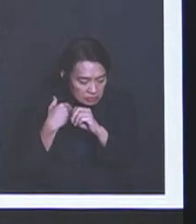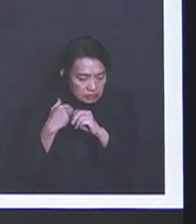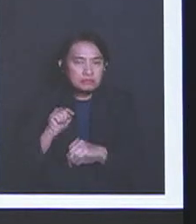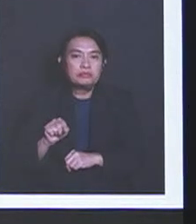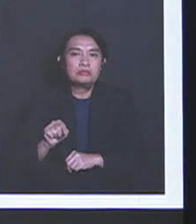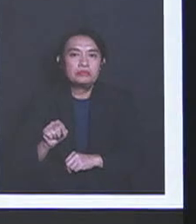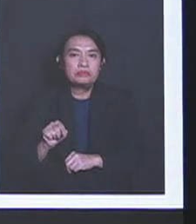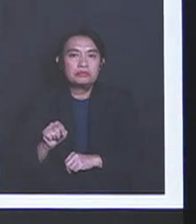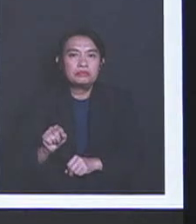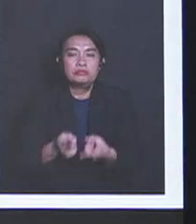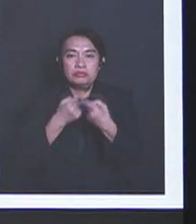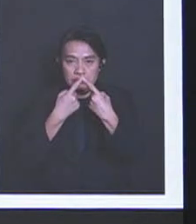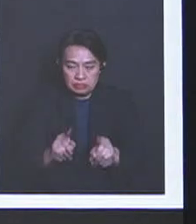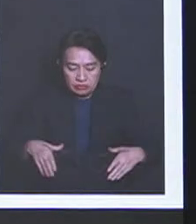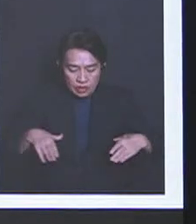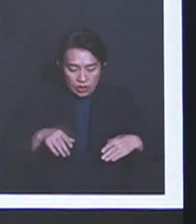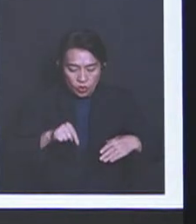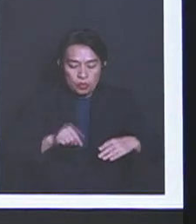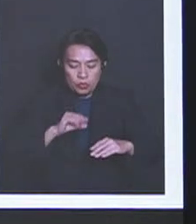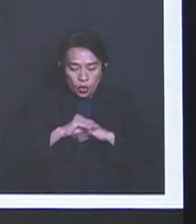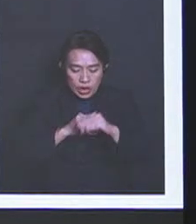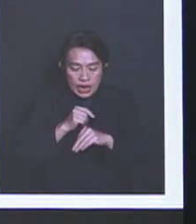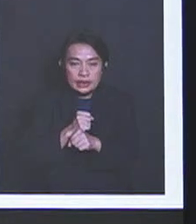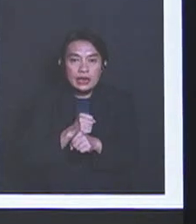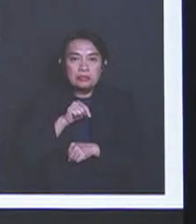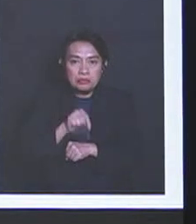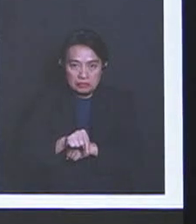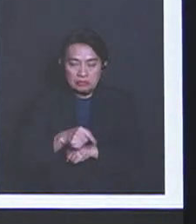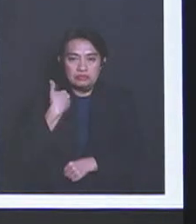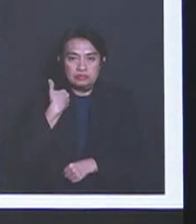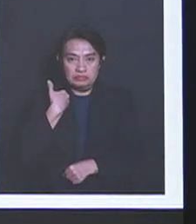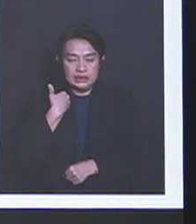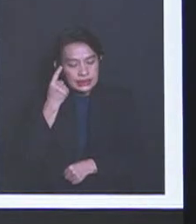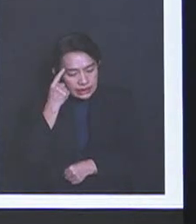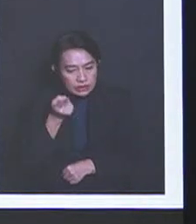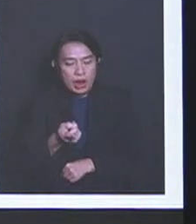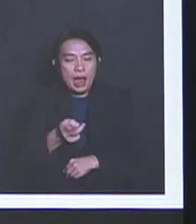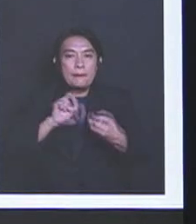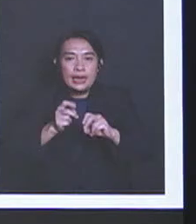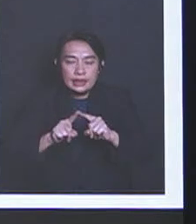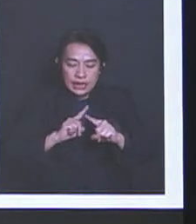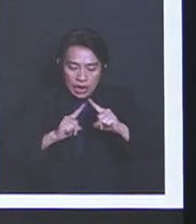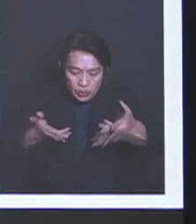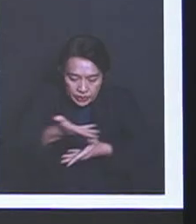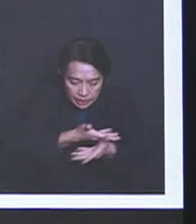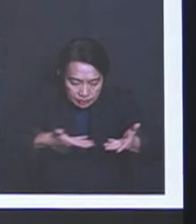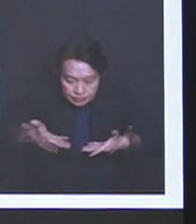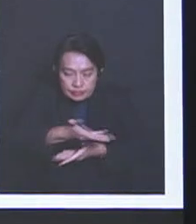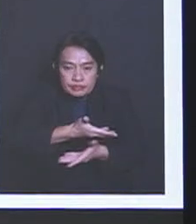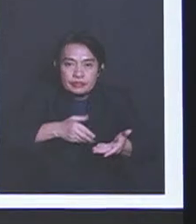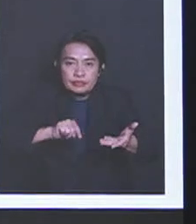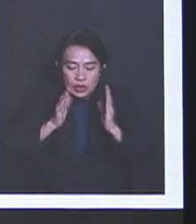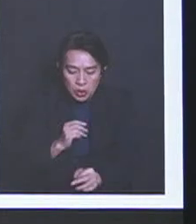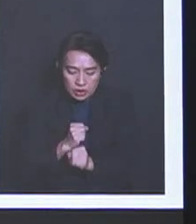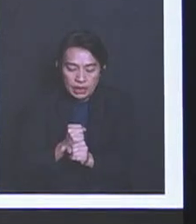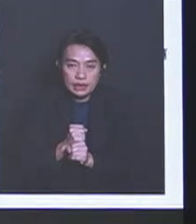on the table and go with the officer to ensure that each area will have